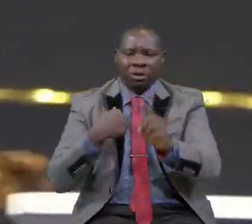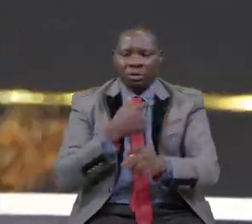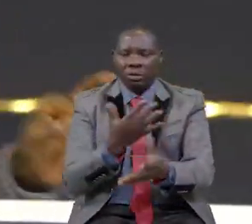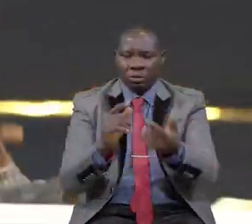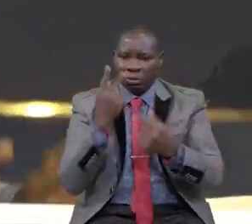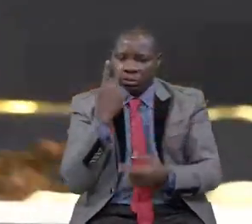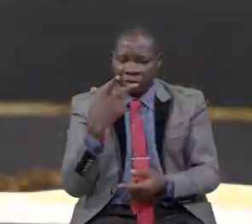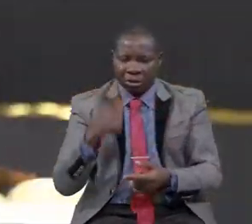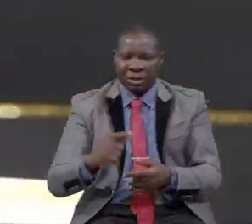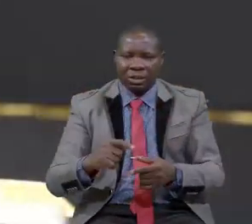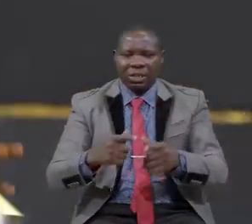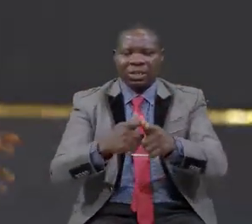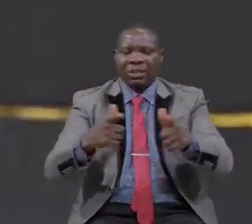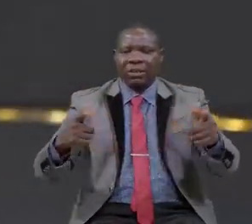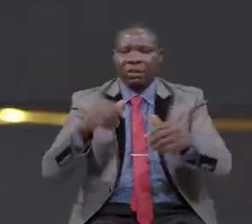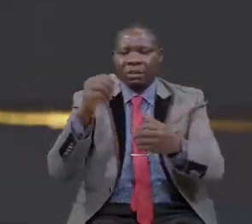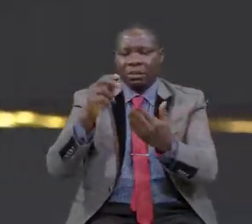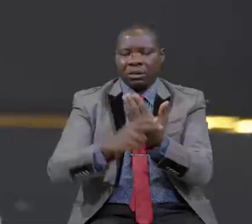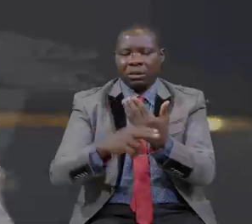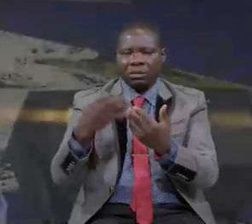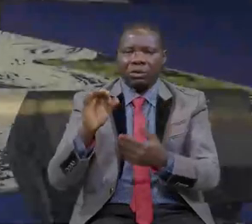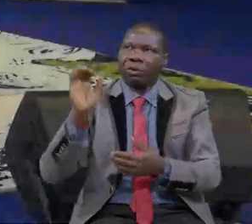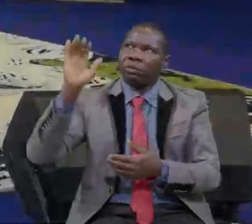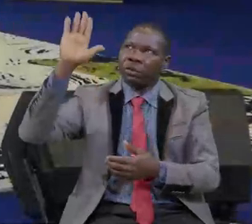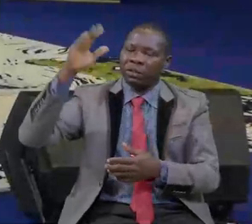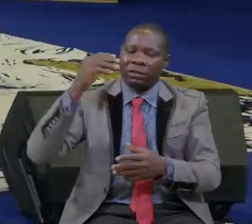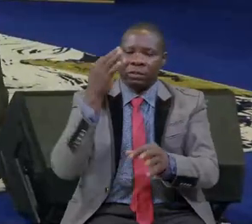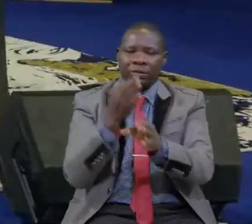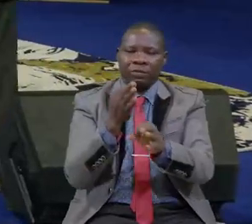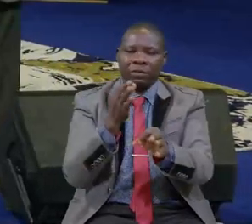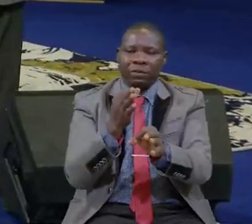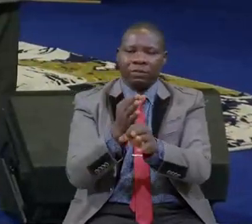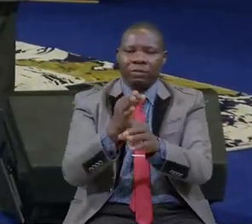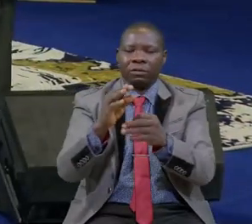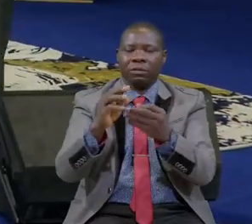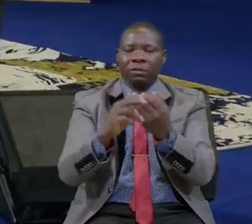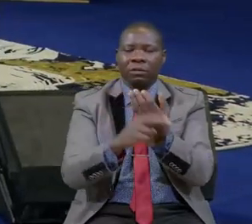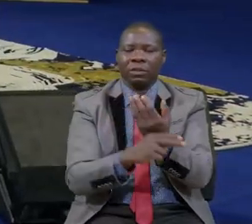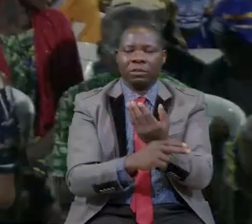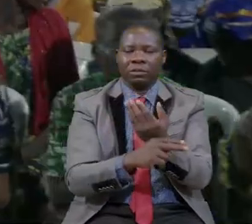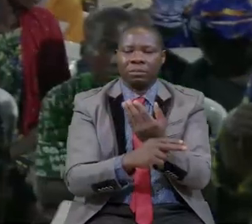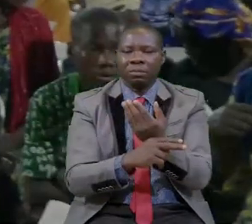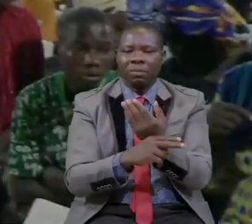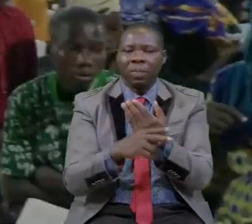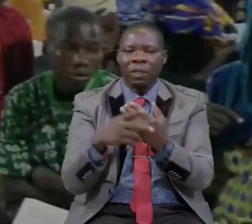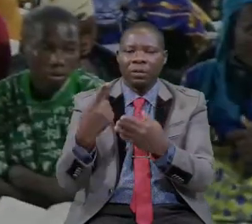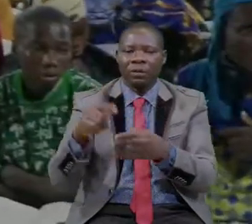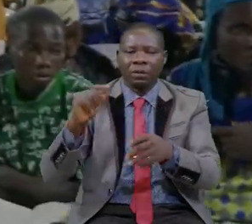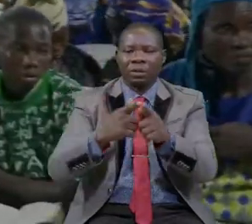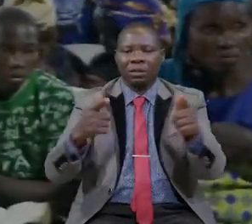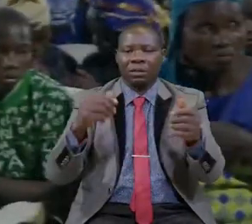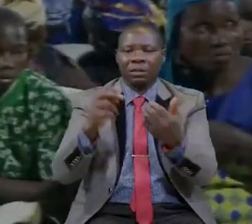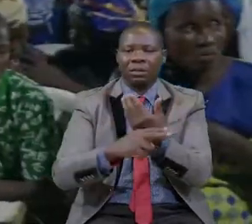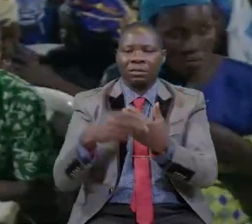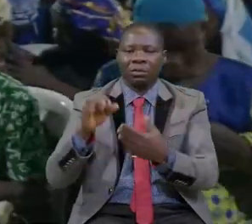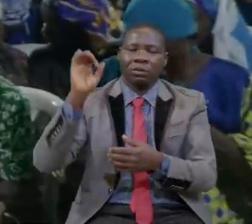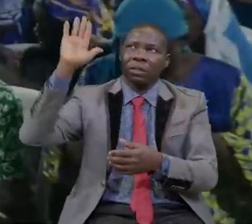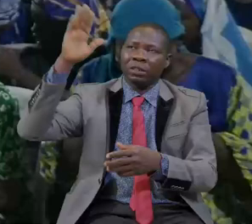his faithfulness. The greatness of his faithfulness. It tells